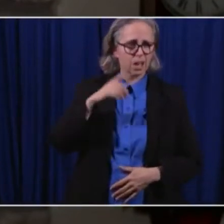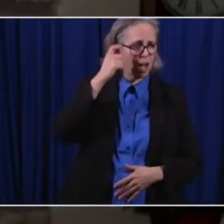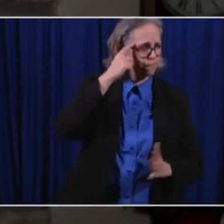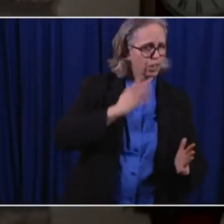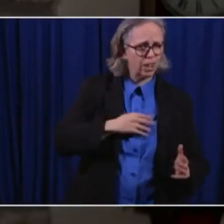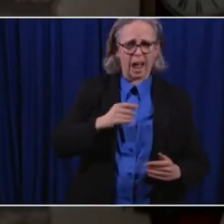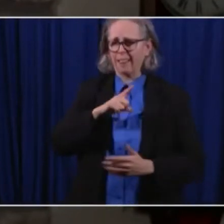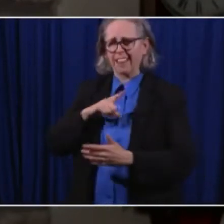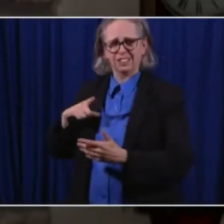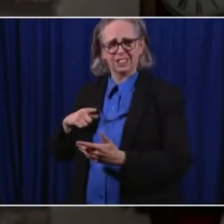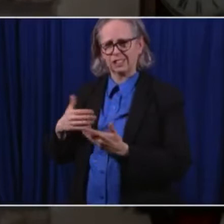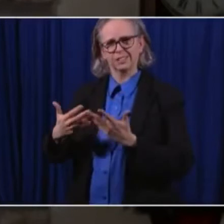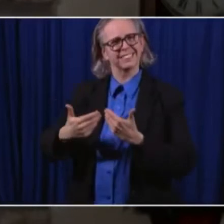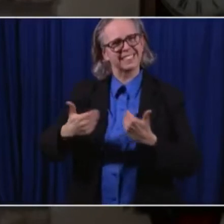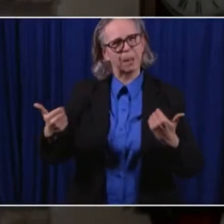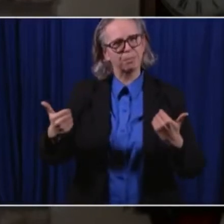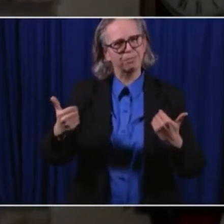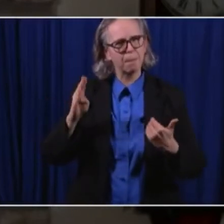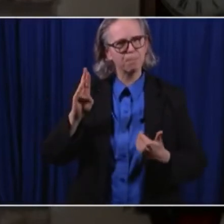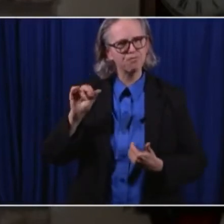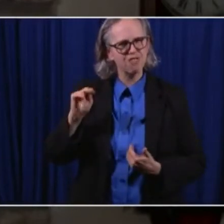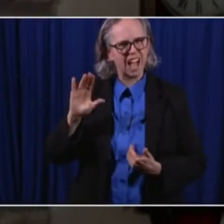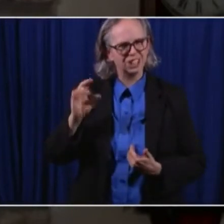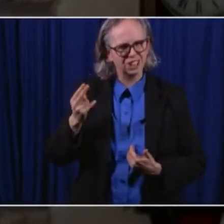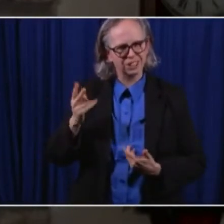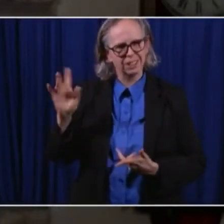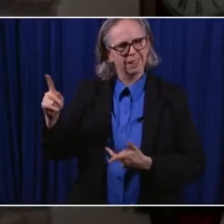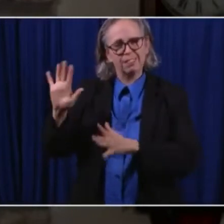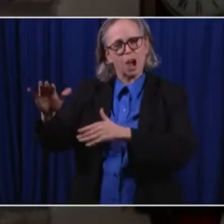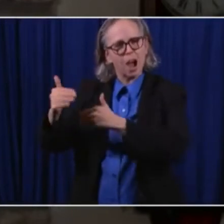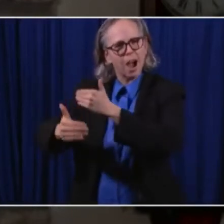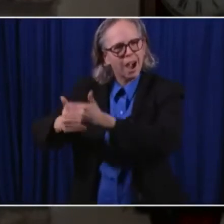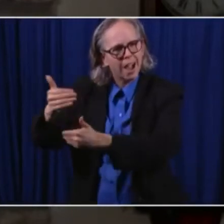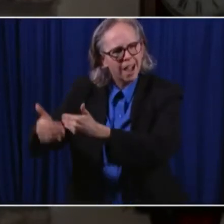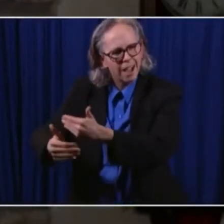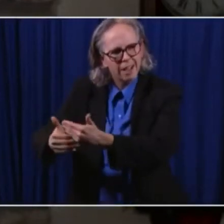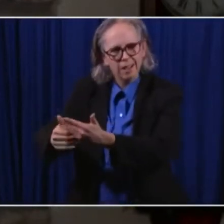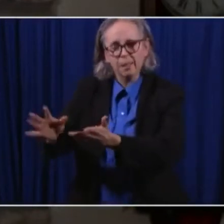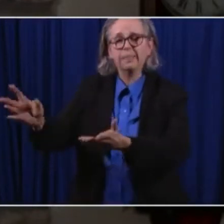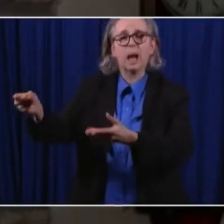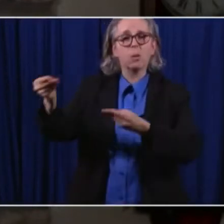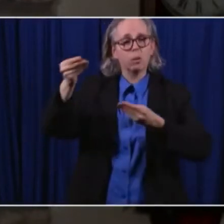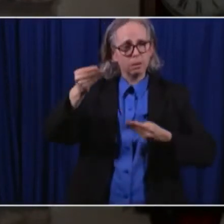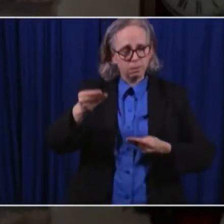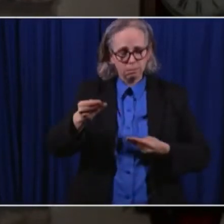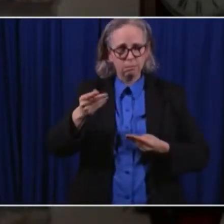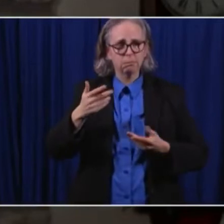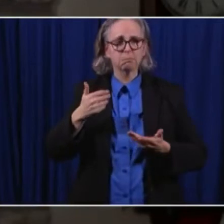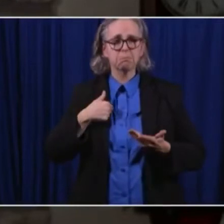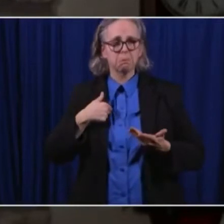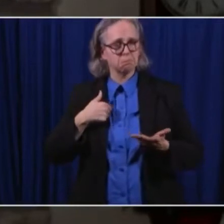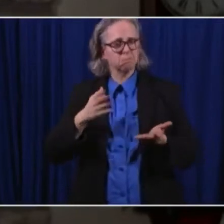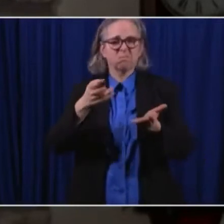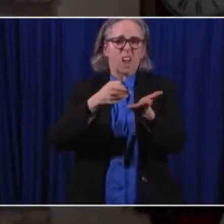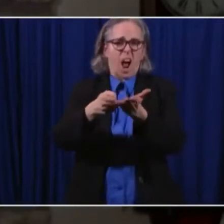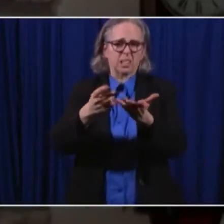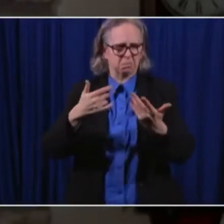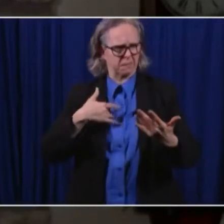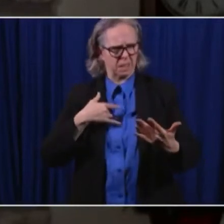what they send me. I mean, I've made it clear that my preference is a total repeal and a replace, because I think